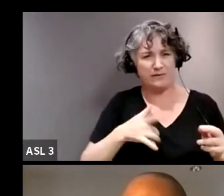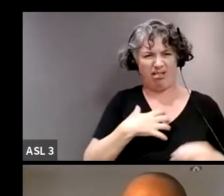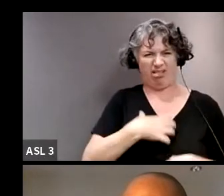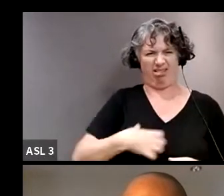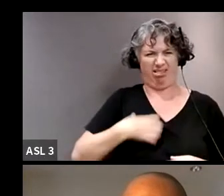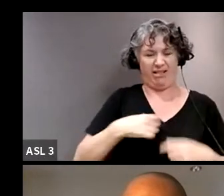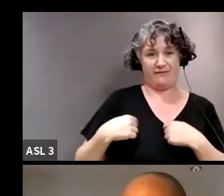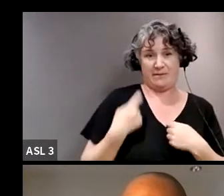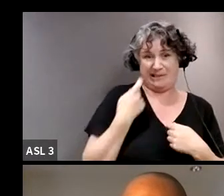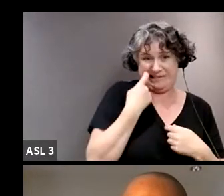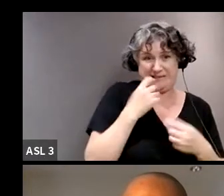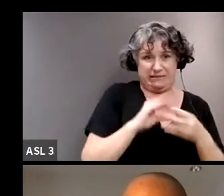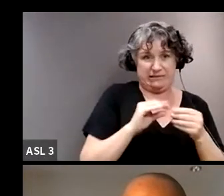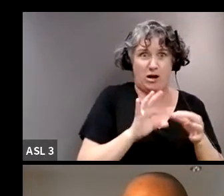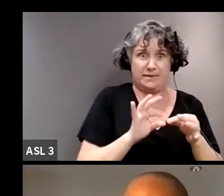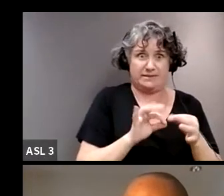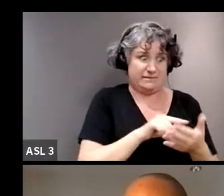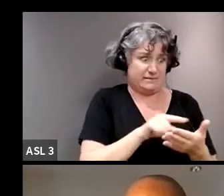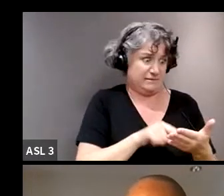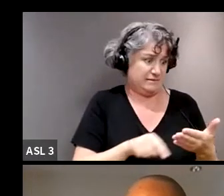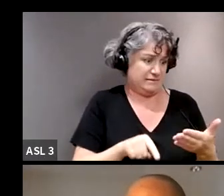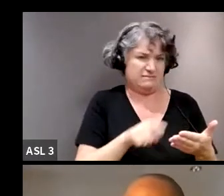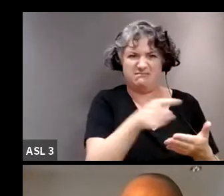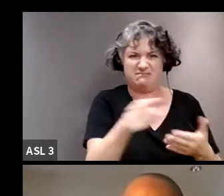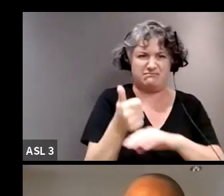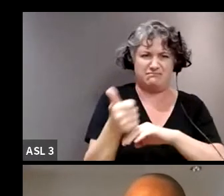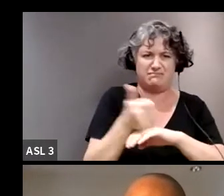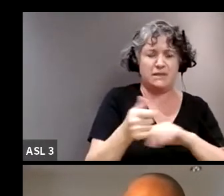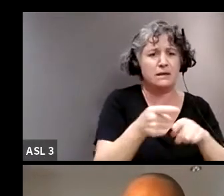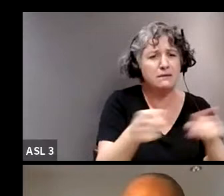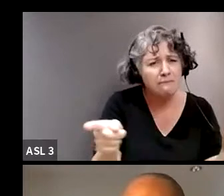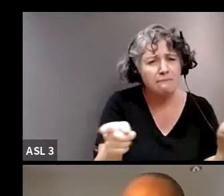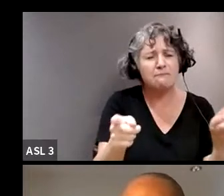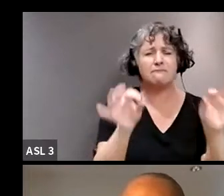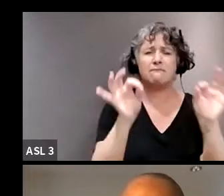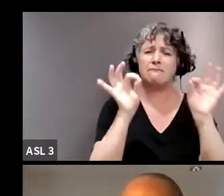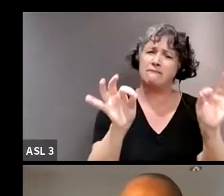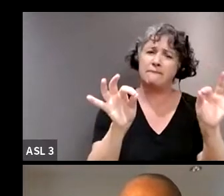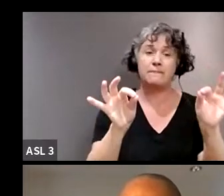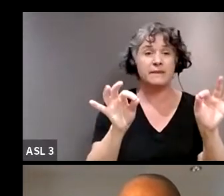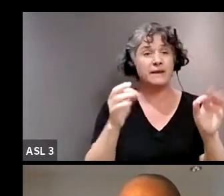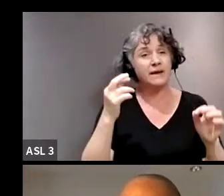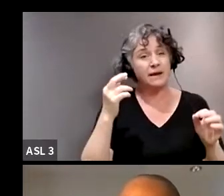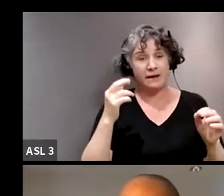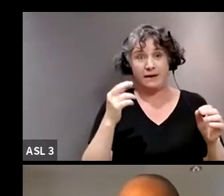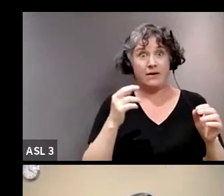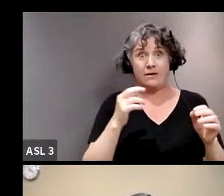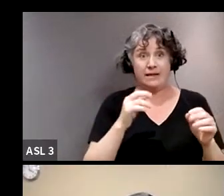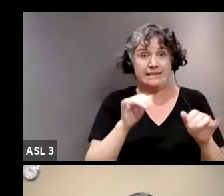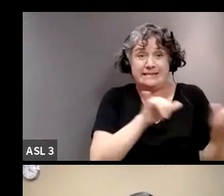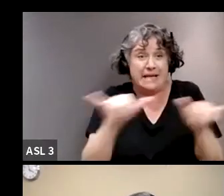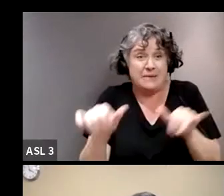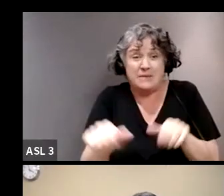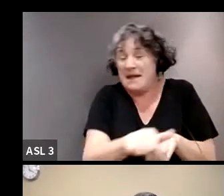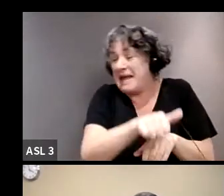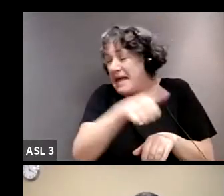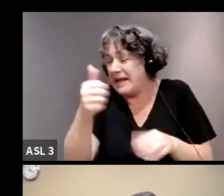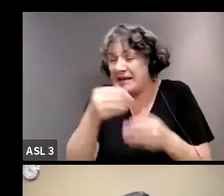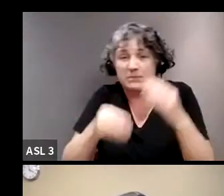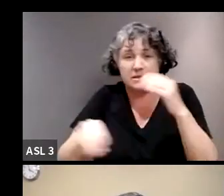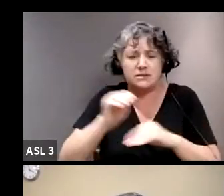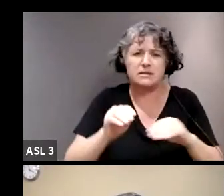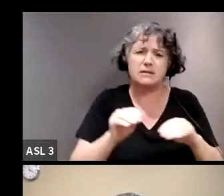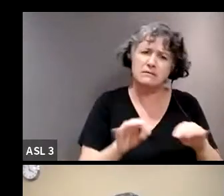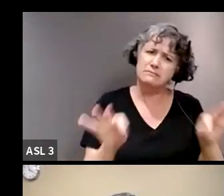work by the comments that were made in the media this week and there is reason to give this budget like all budgets close scrutiny because there are